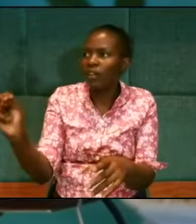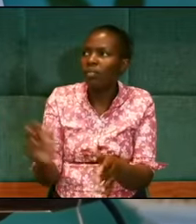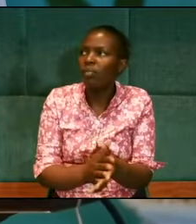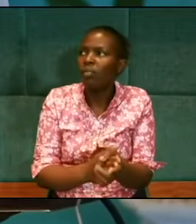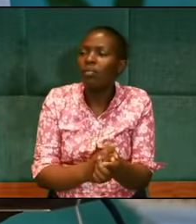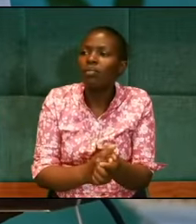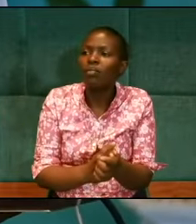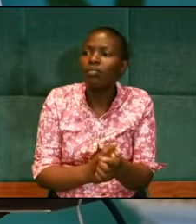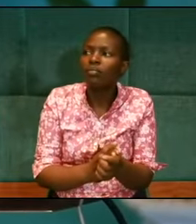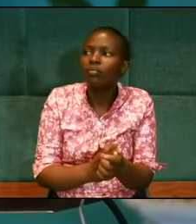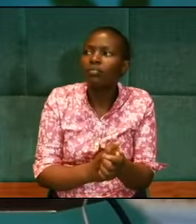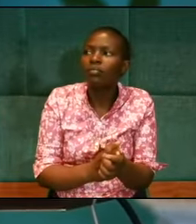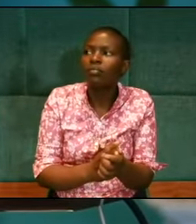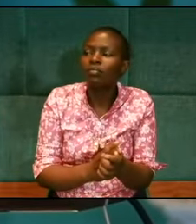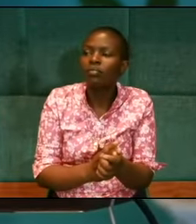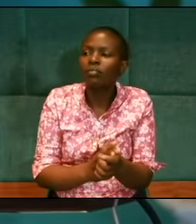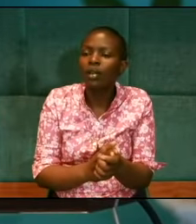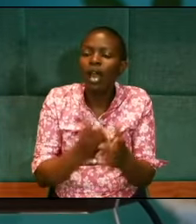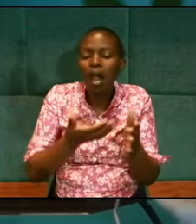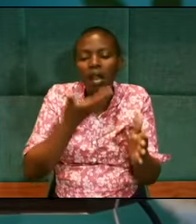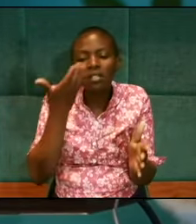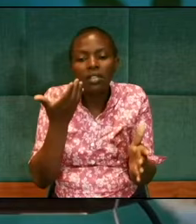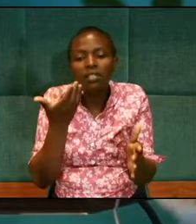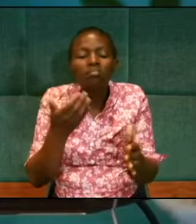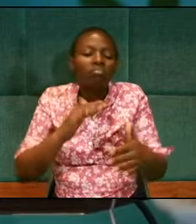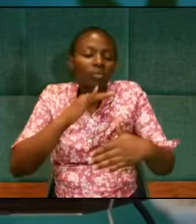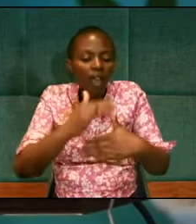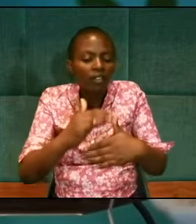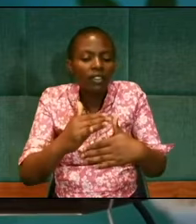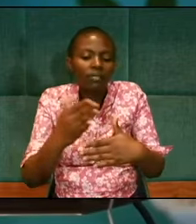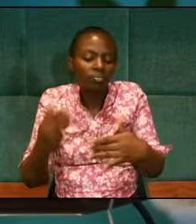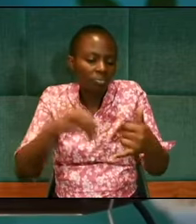marriage, broken hearts and broken homes.